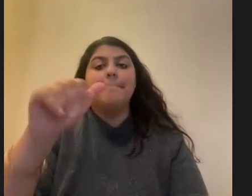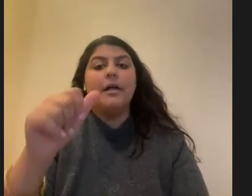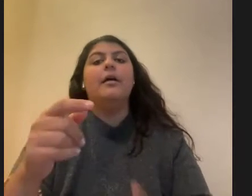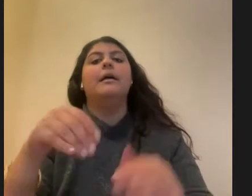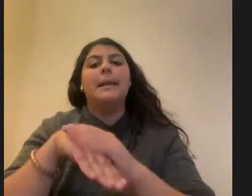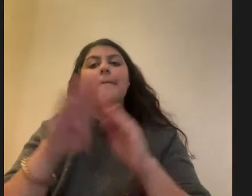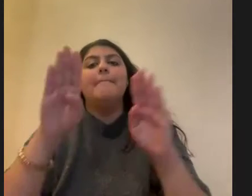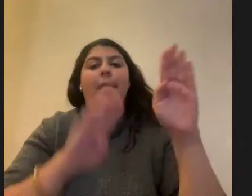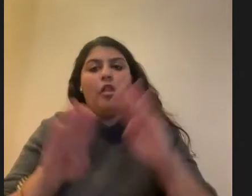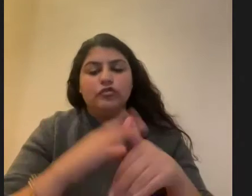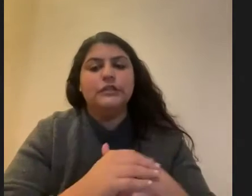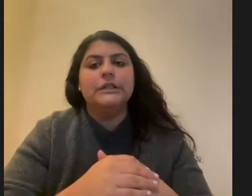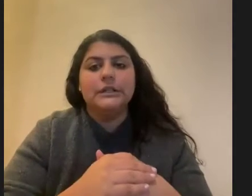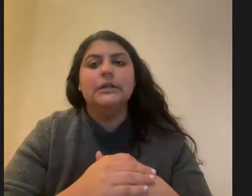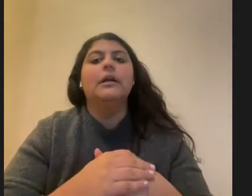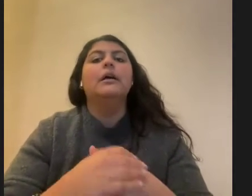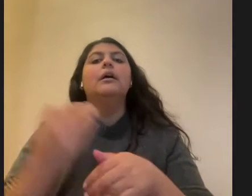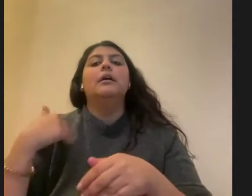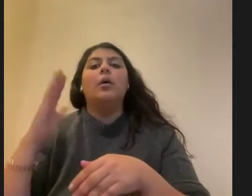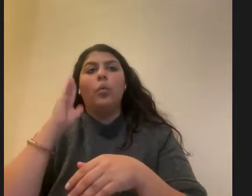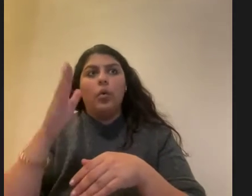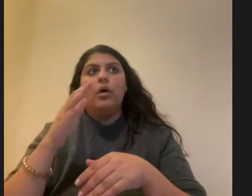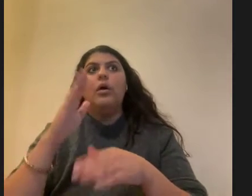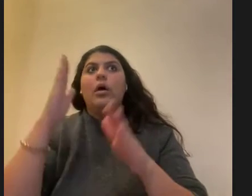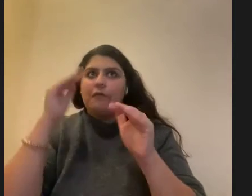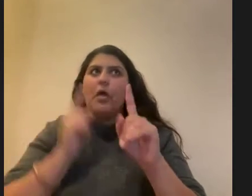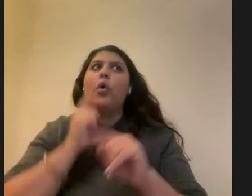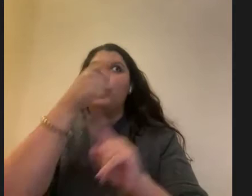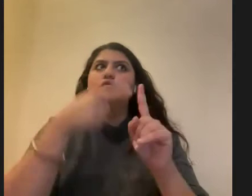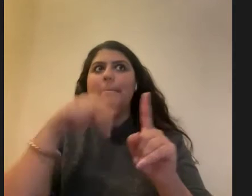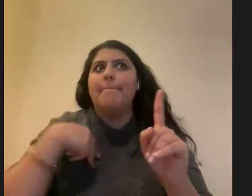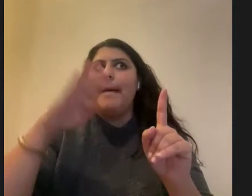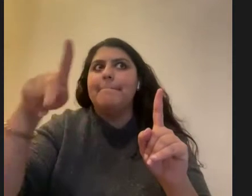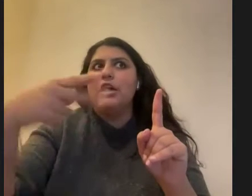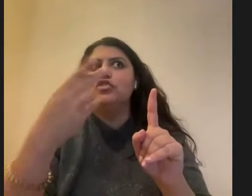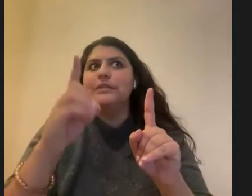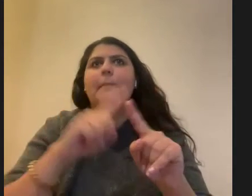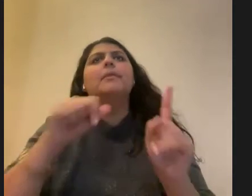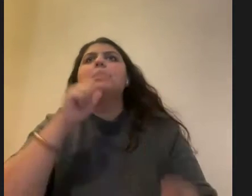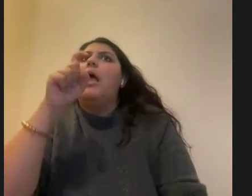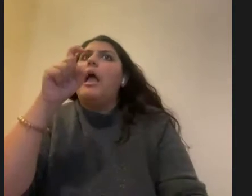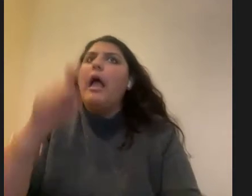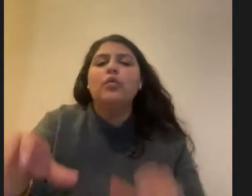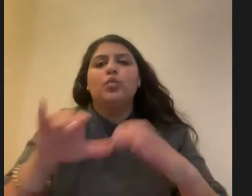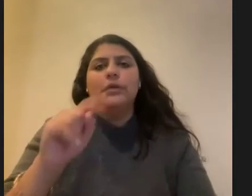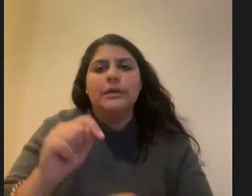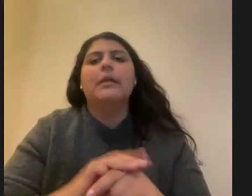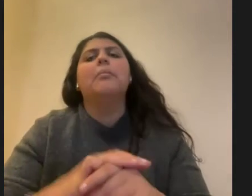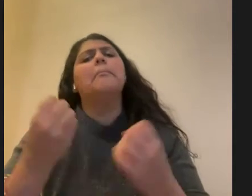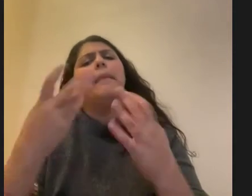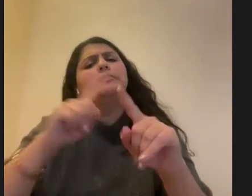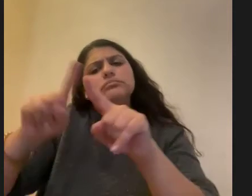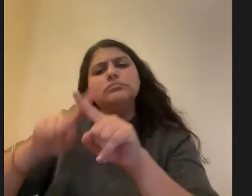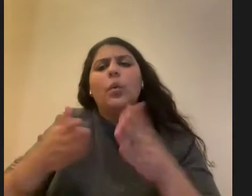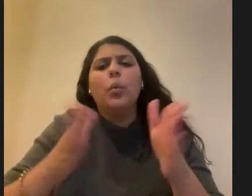will most likely go on to my PhD, but that's not necessarily the route that you have to take. There's lots of other ways that you could get involved